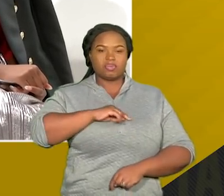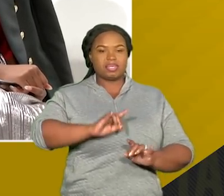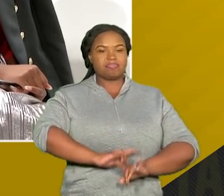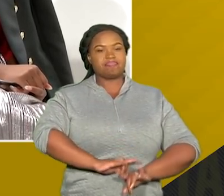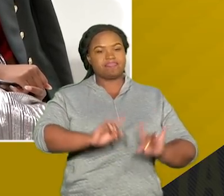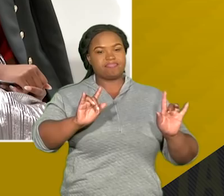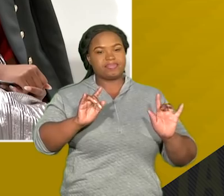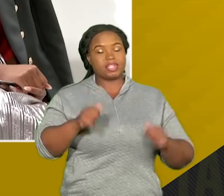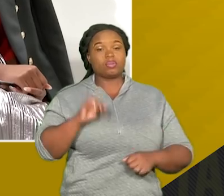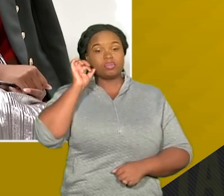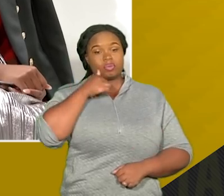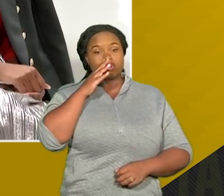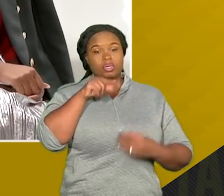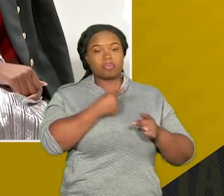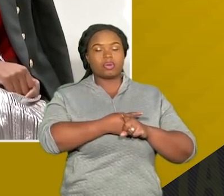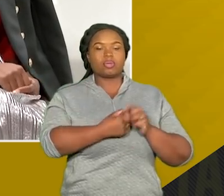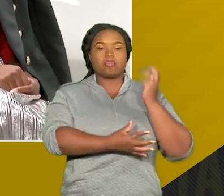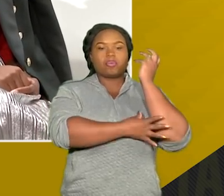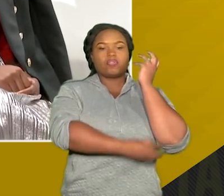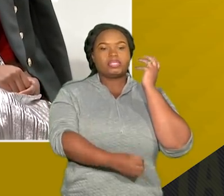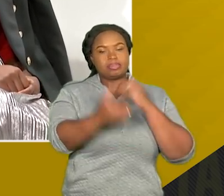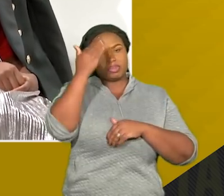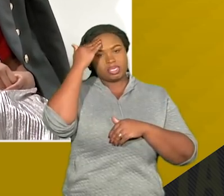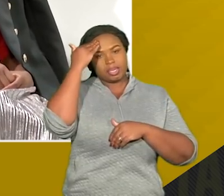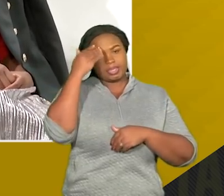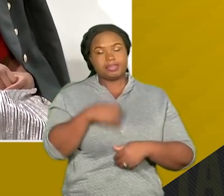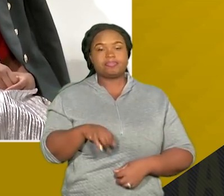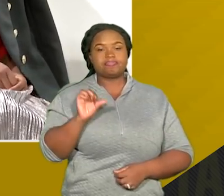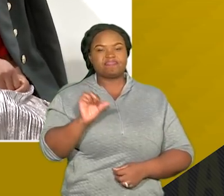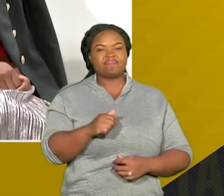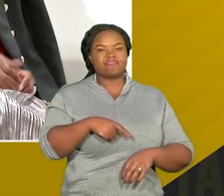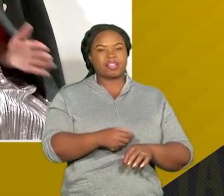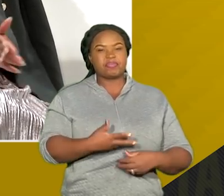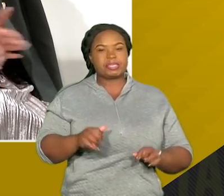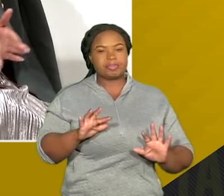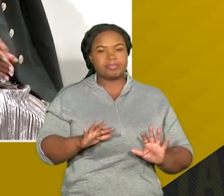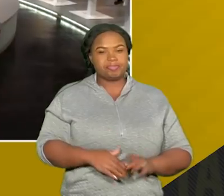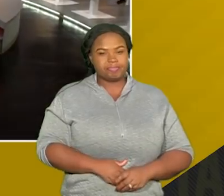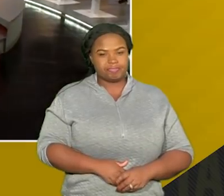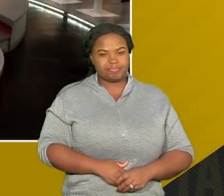Yamtara, tell us Scott. And tomorrow we're talking about poverty mentality. Please do join us at 8:30.